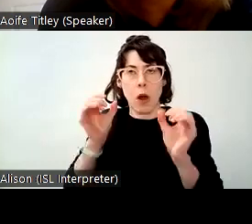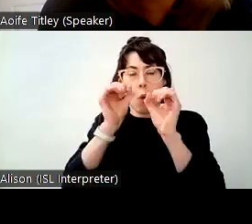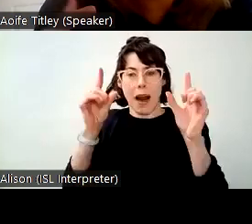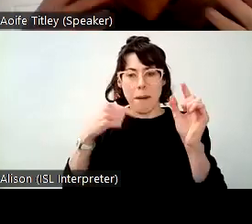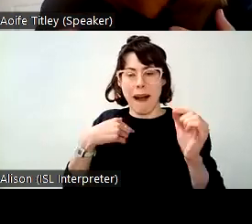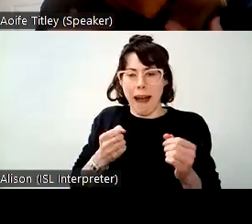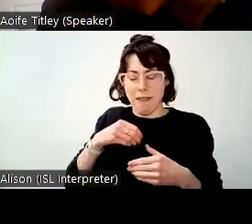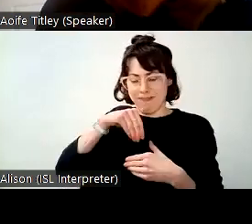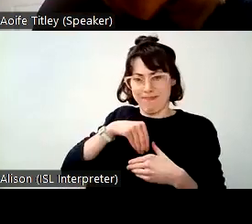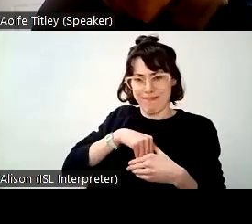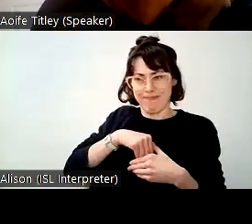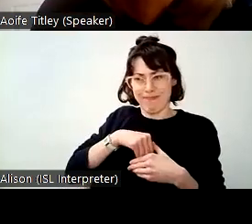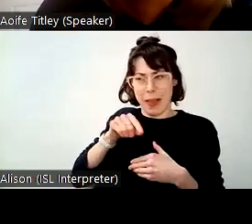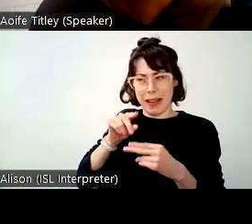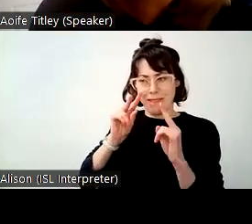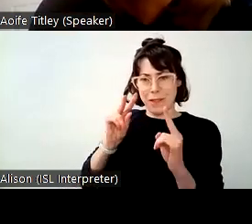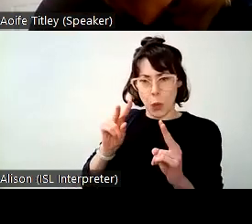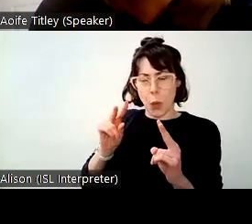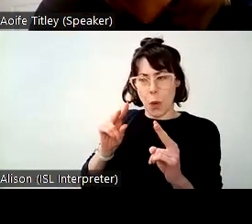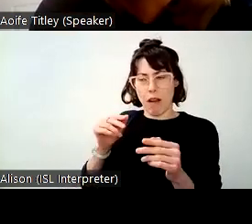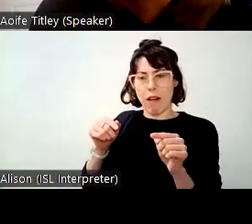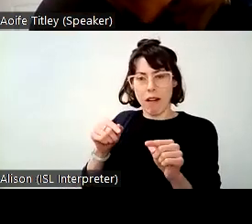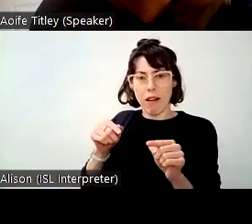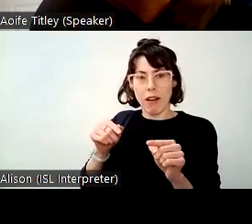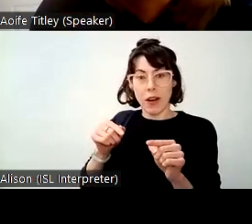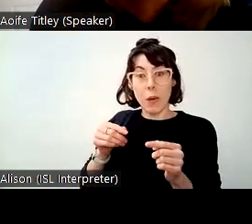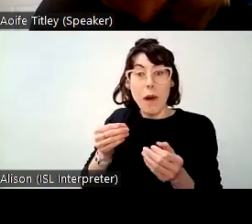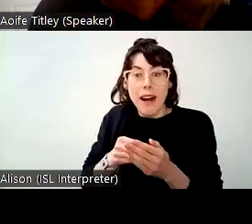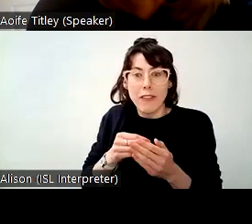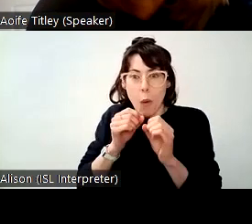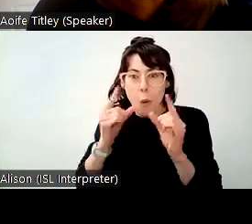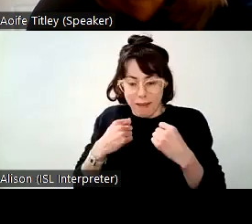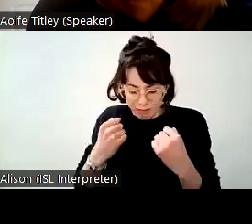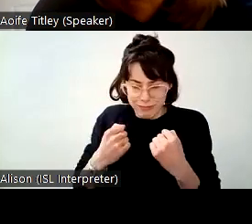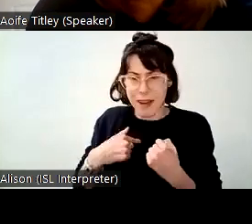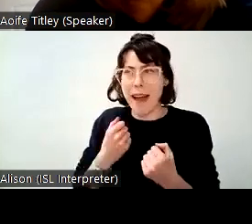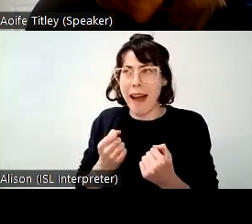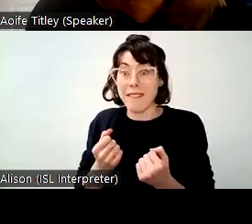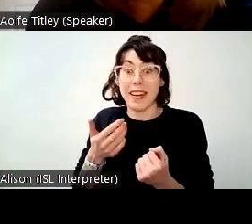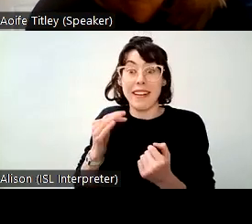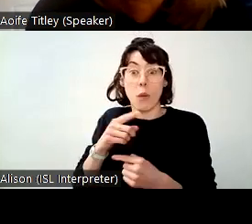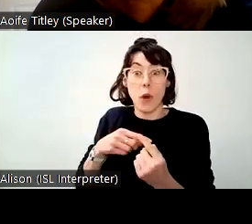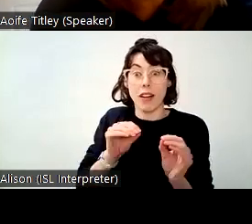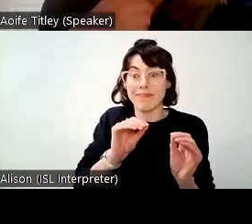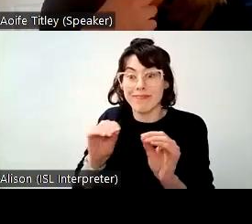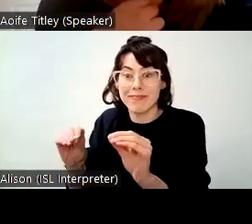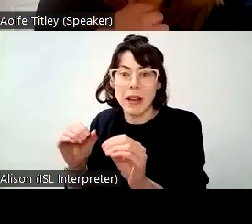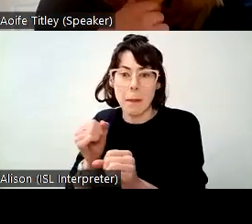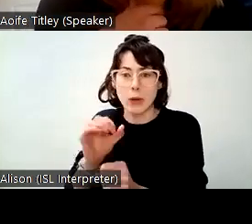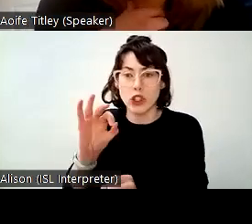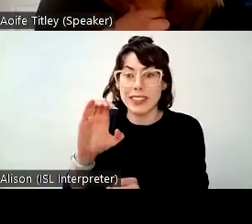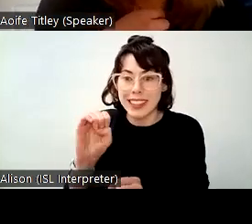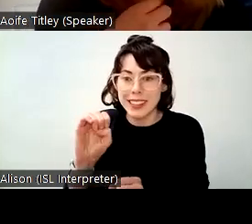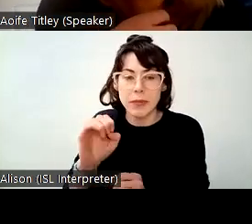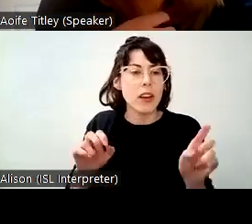are, I suppose, delivering GCE in a variety of different contexts. So I just wanted to finish with a quick quote there from